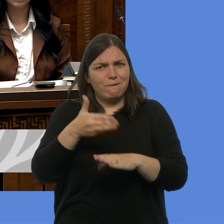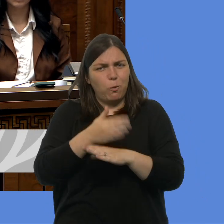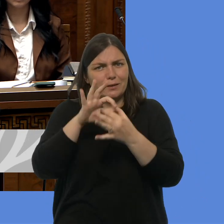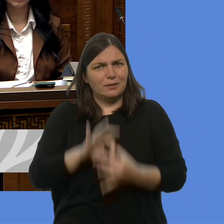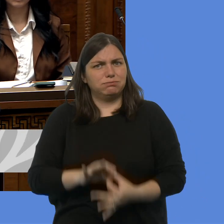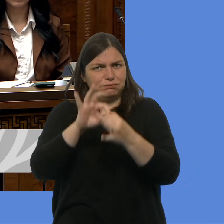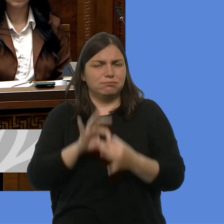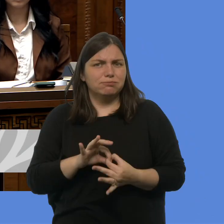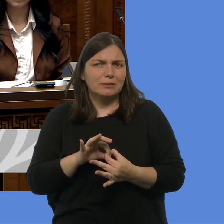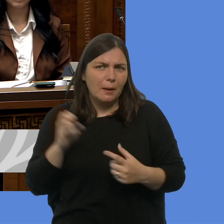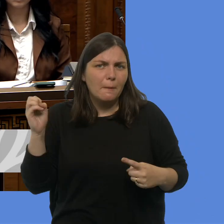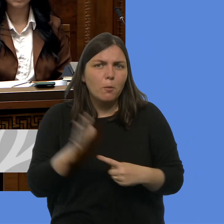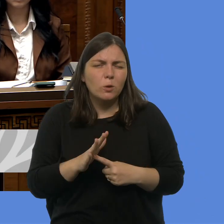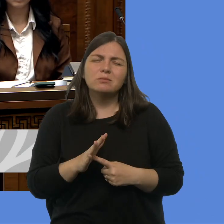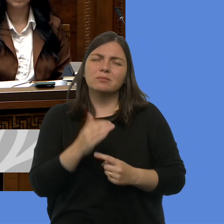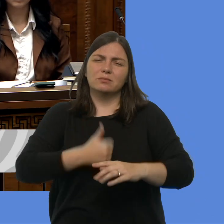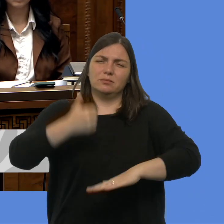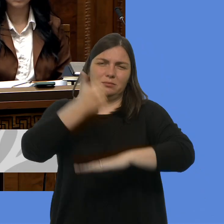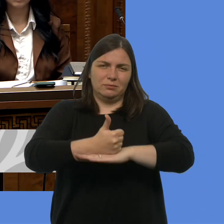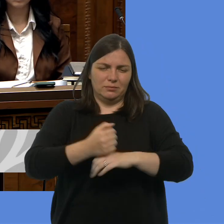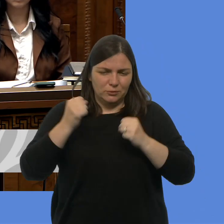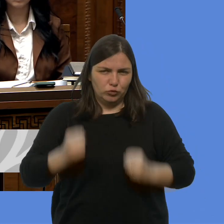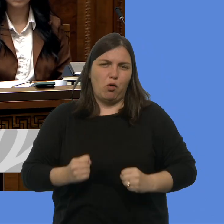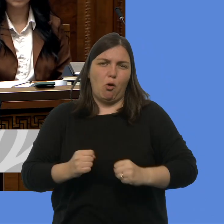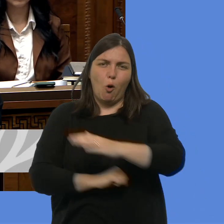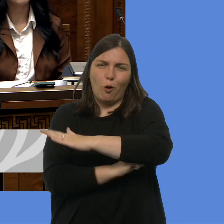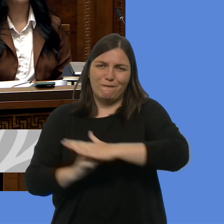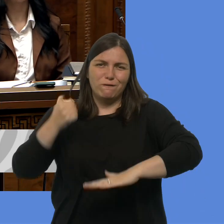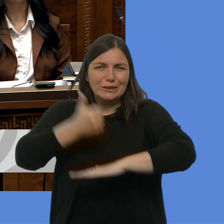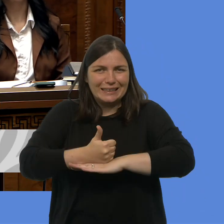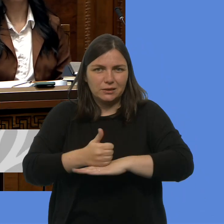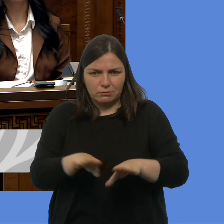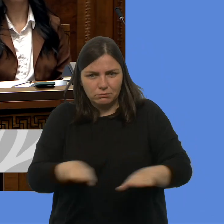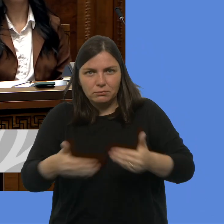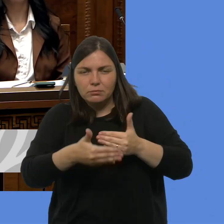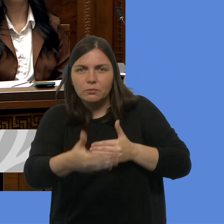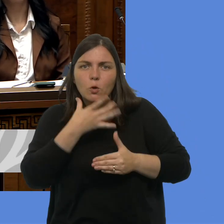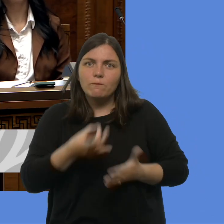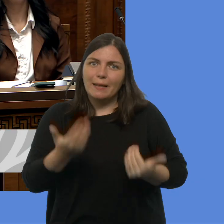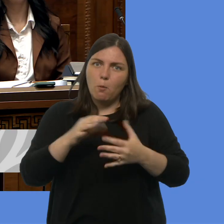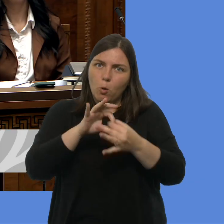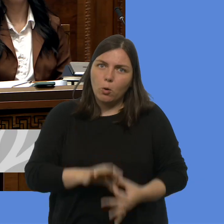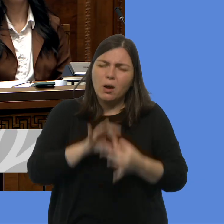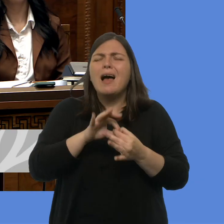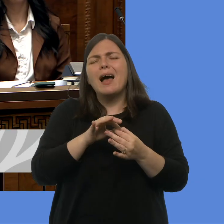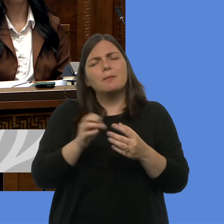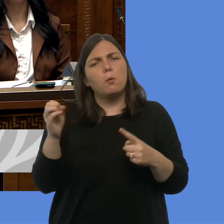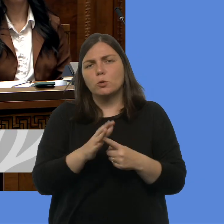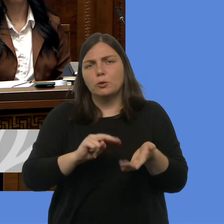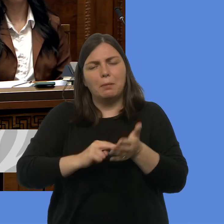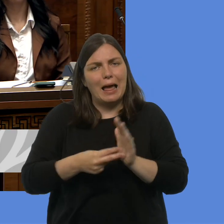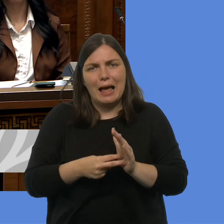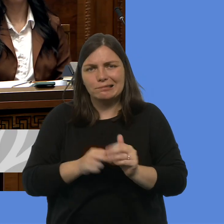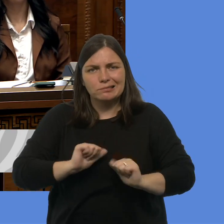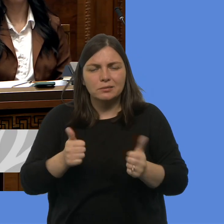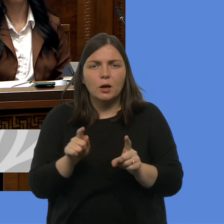much laying strong foundations for closer engagement and collaboration, and also for planning. There is so much to be gained from